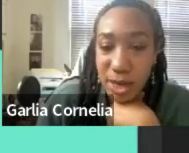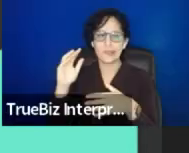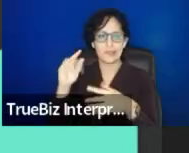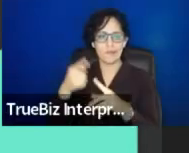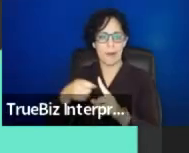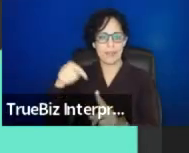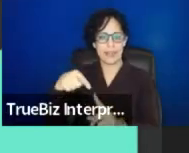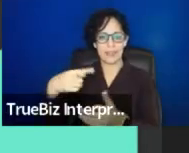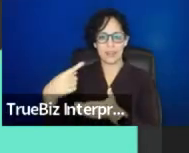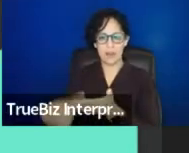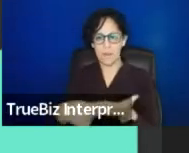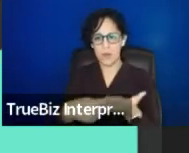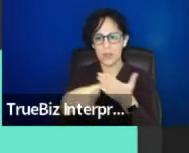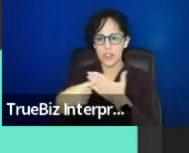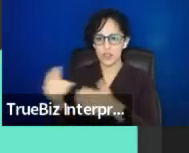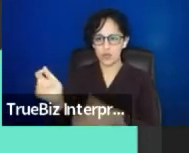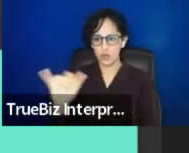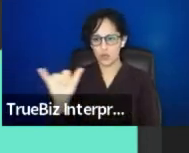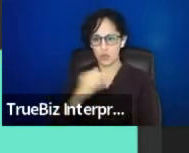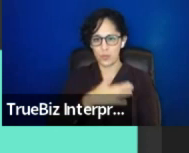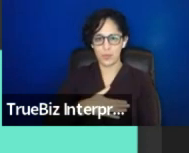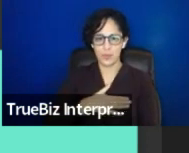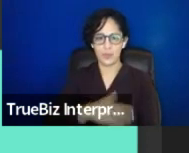conversation as well.